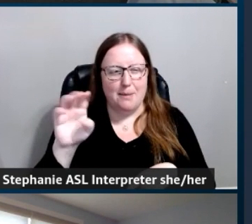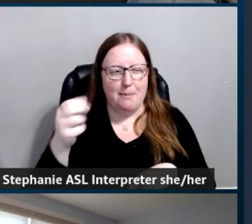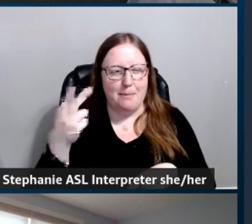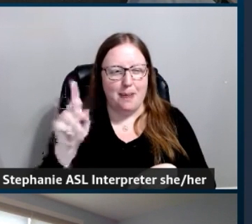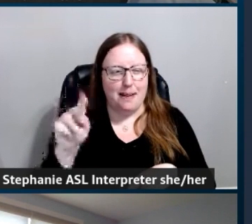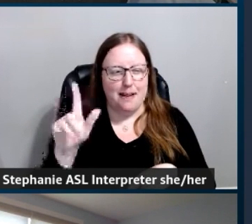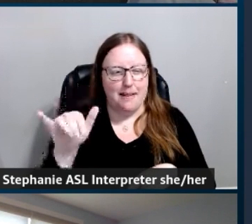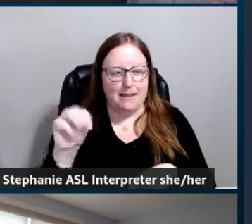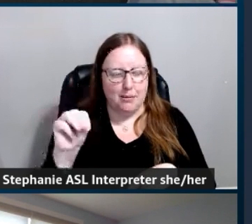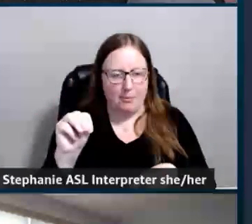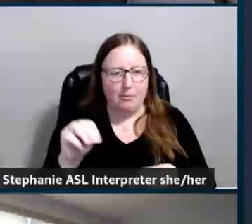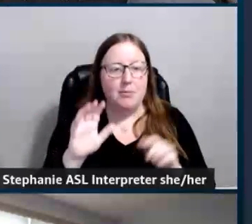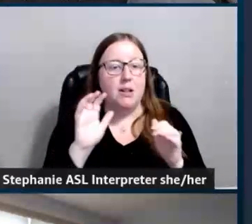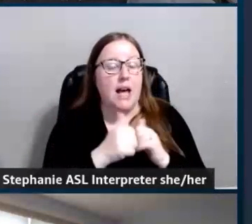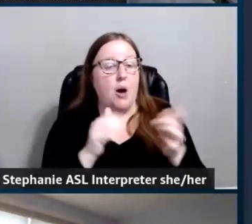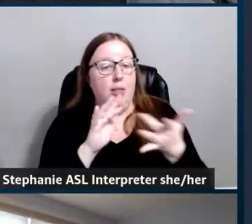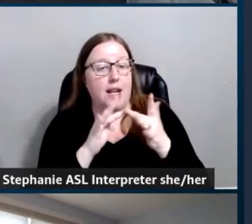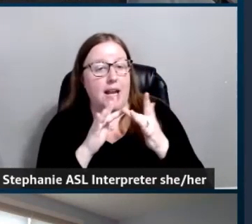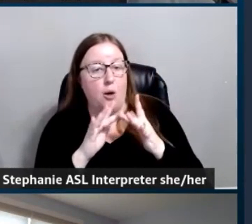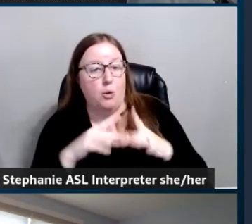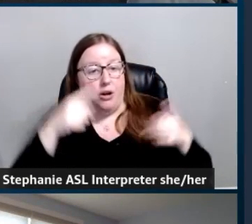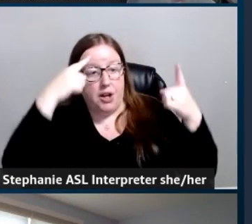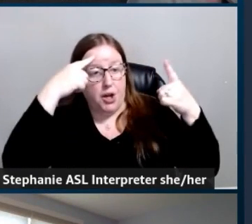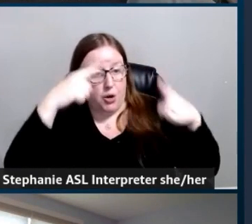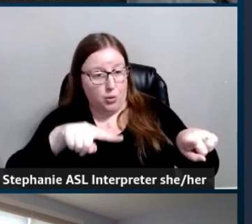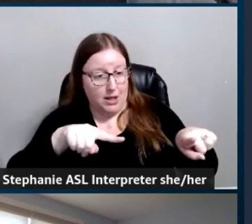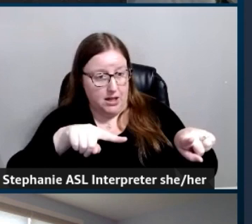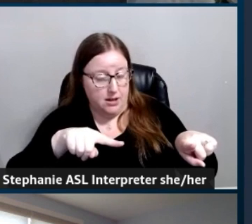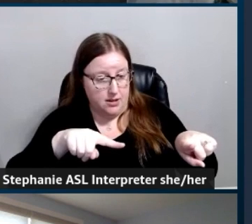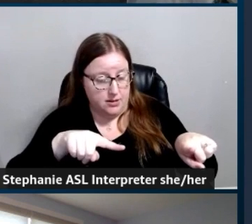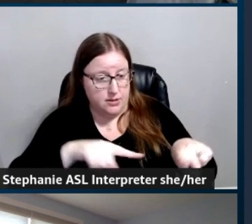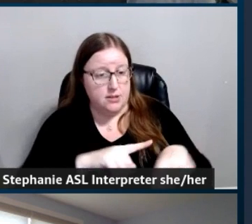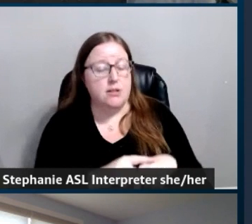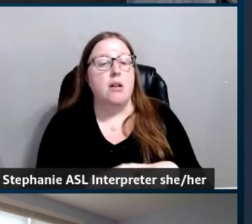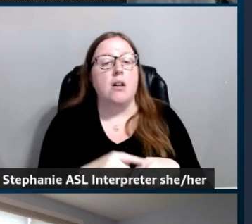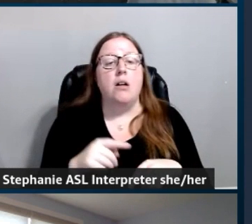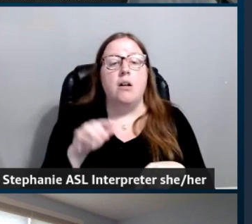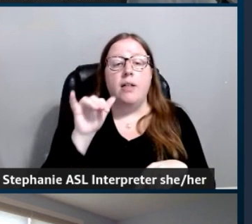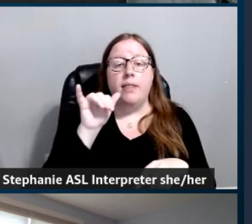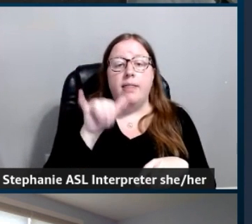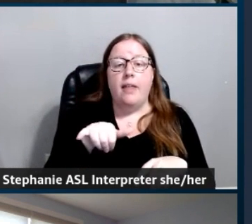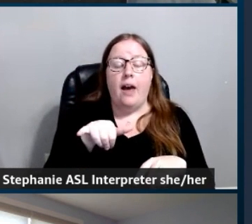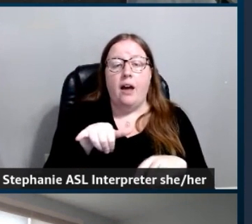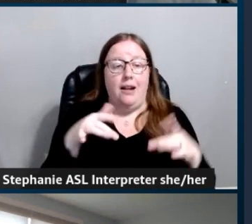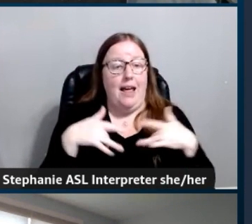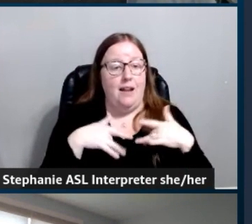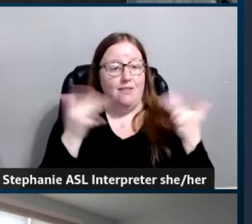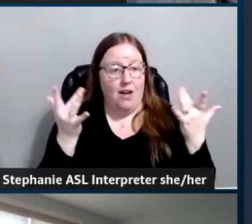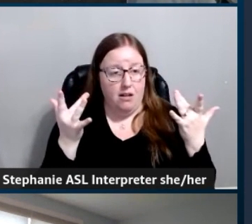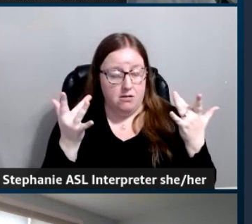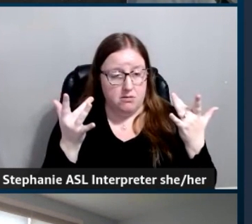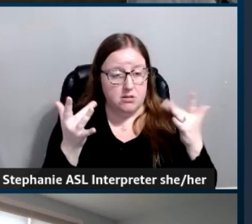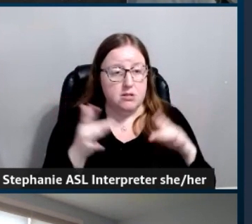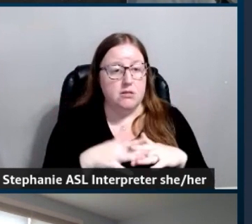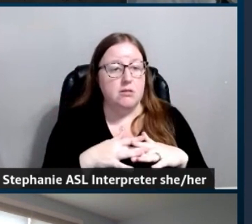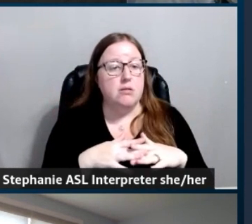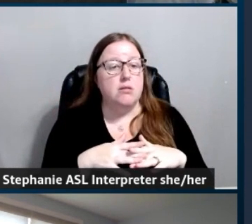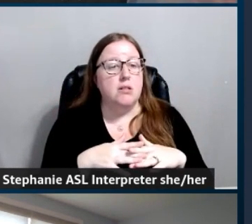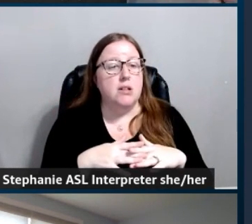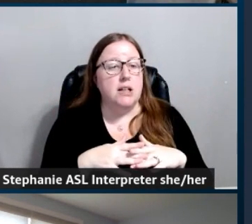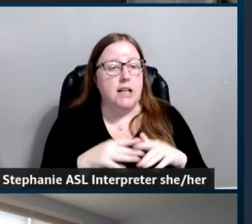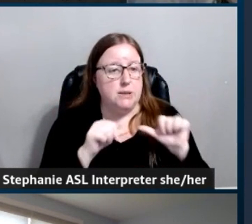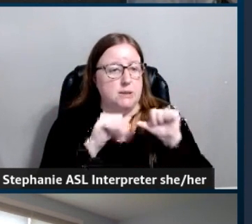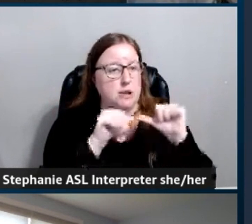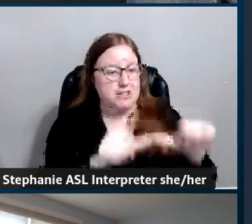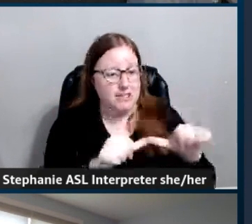the distributed ledger, and the nodes on that network agree that an event is saved and persisted